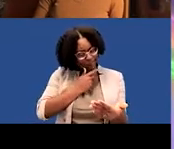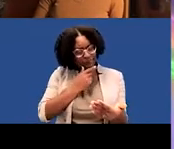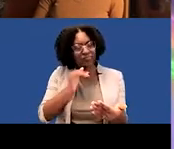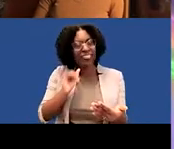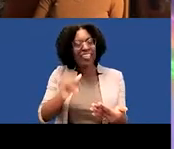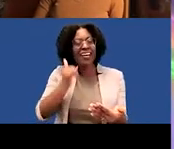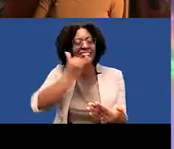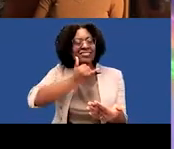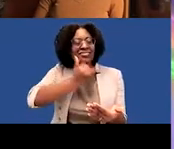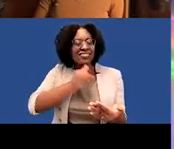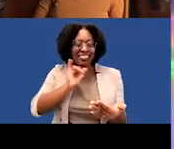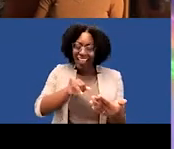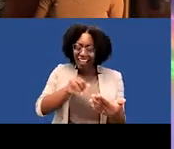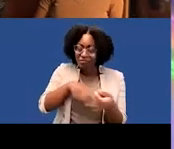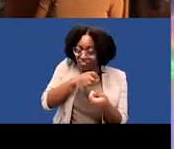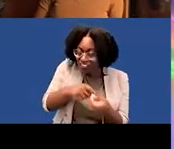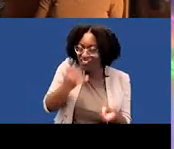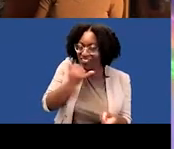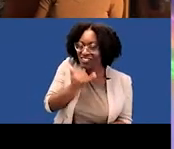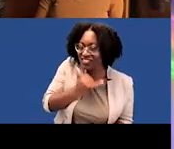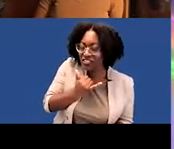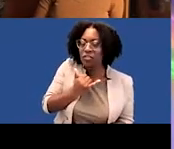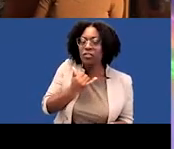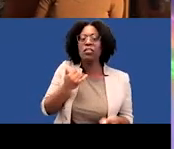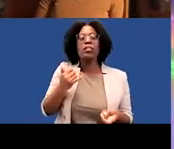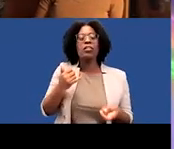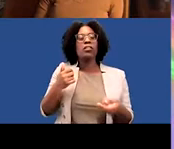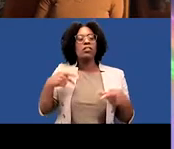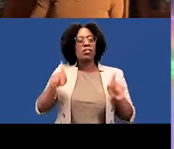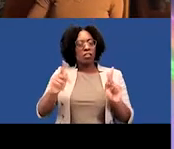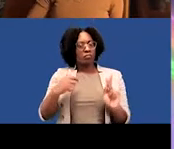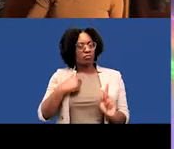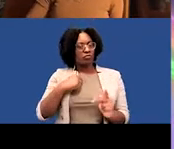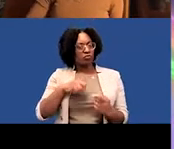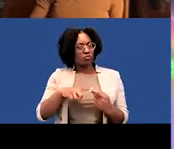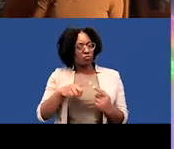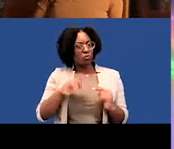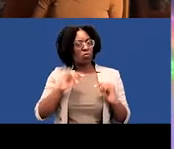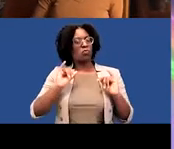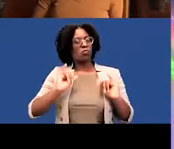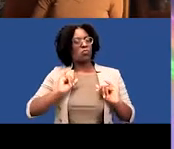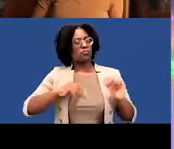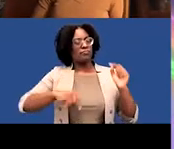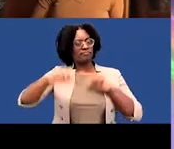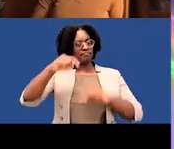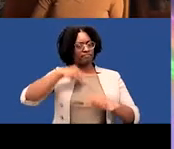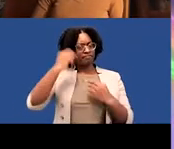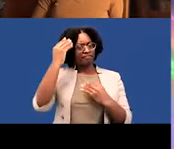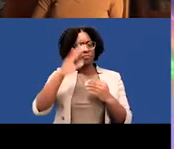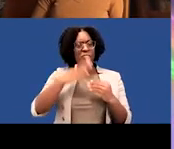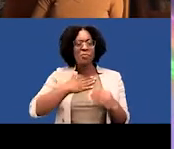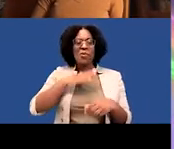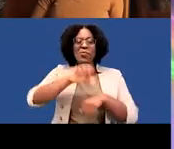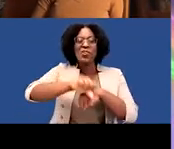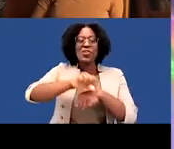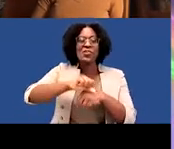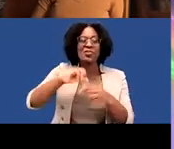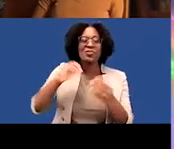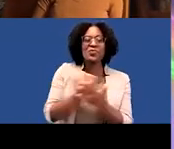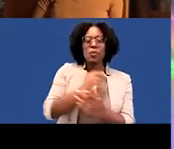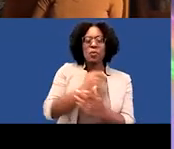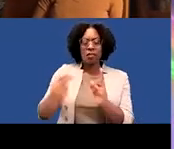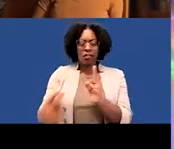this glitch in particular allowed me to kind of rethink my work anew. And it